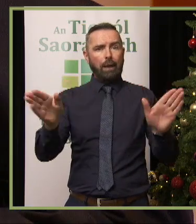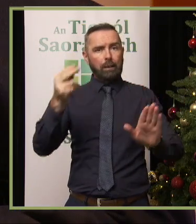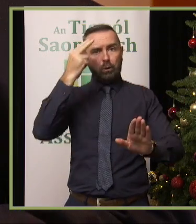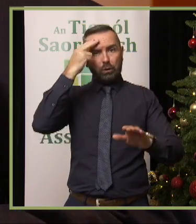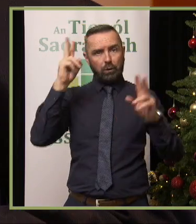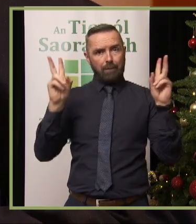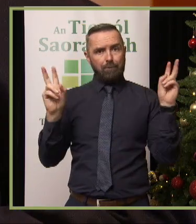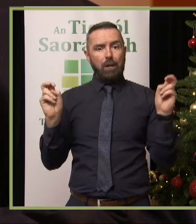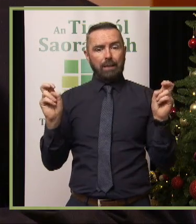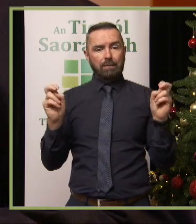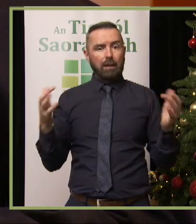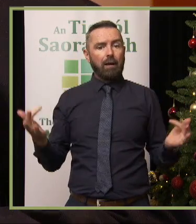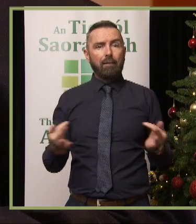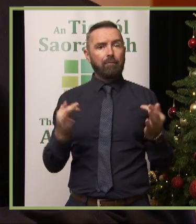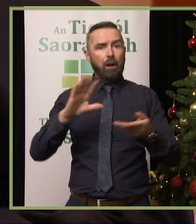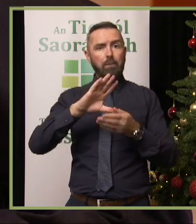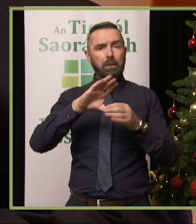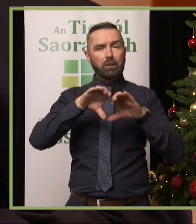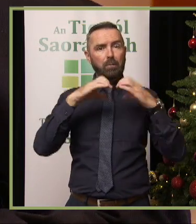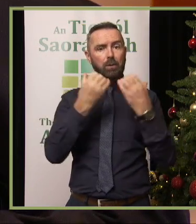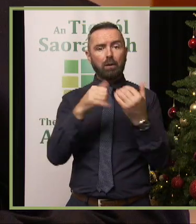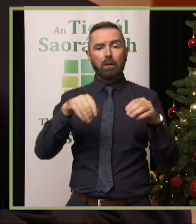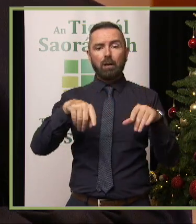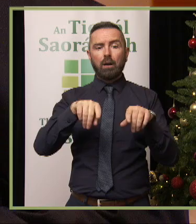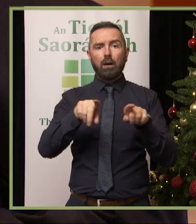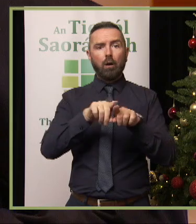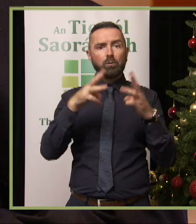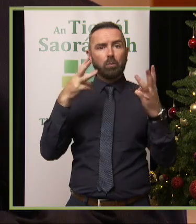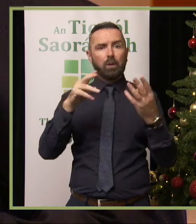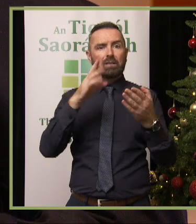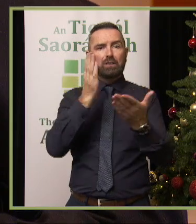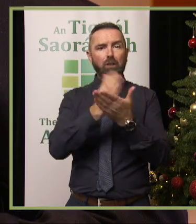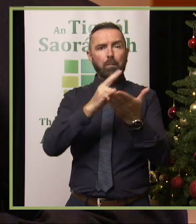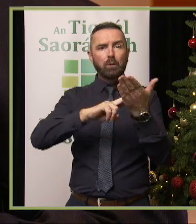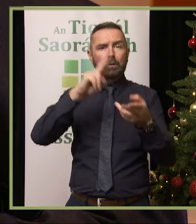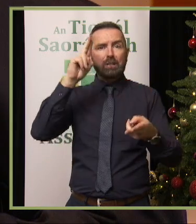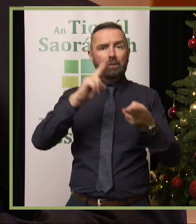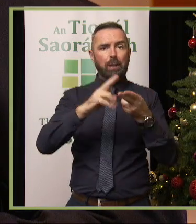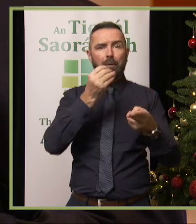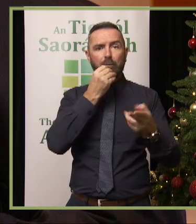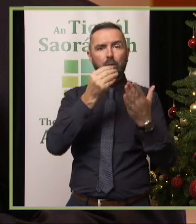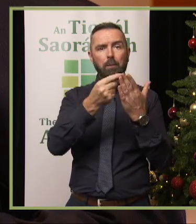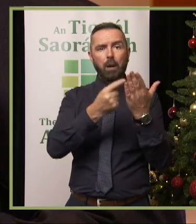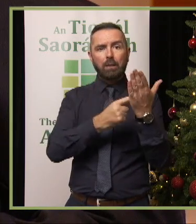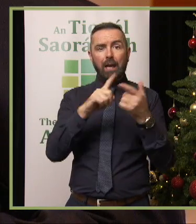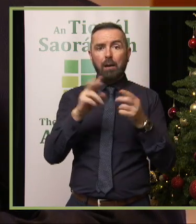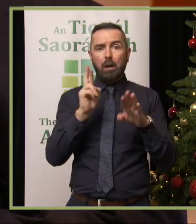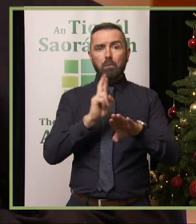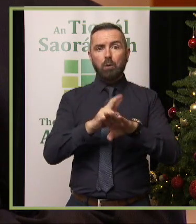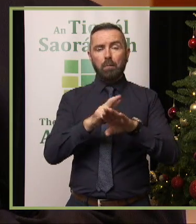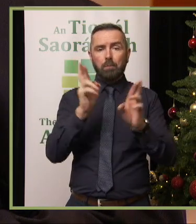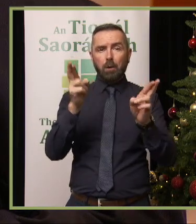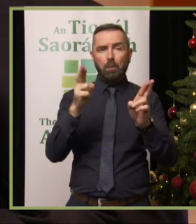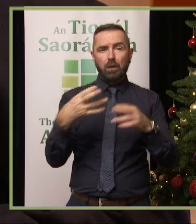I think the farming community as well would like to get away from the cheap food policy and be properly compensated for